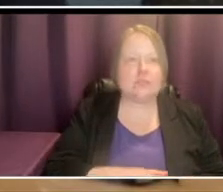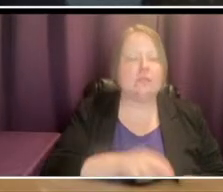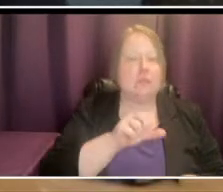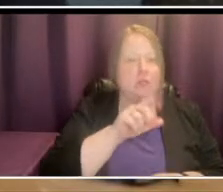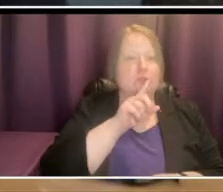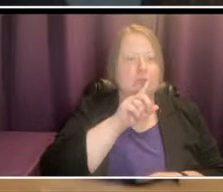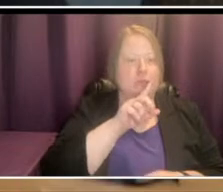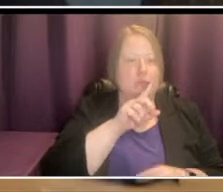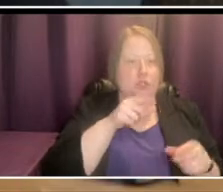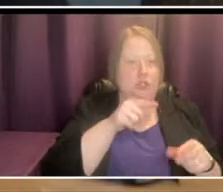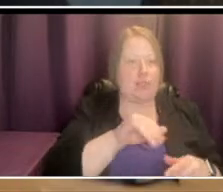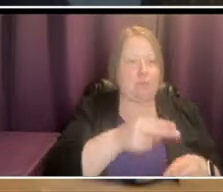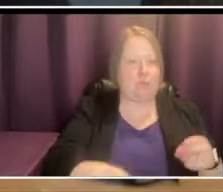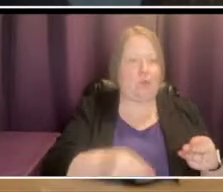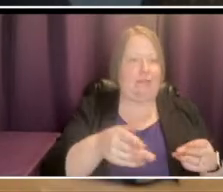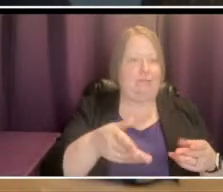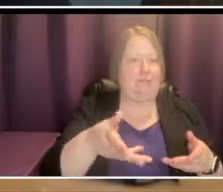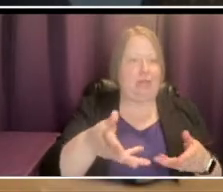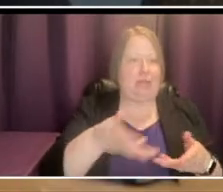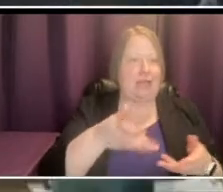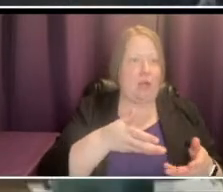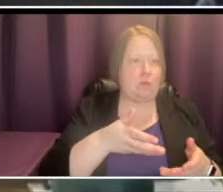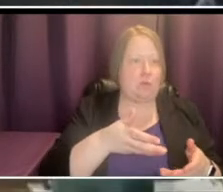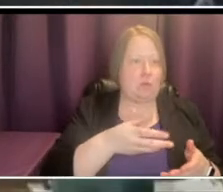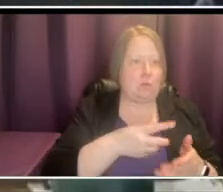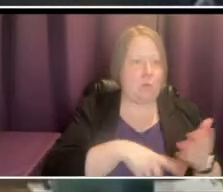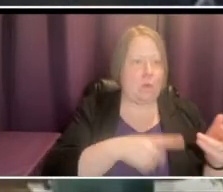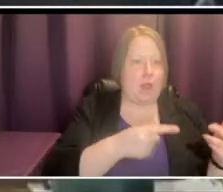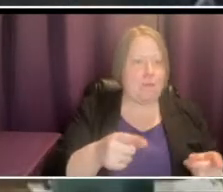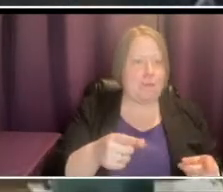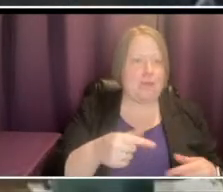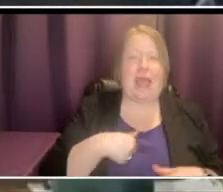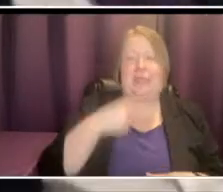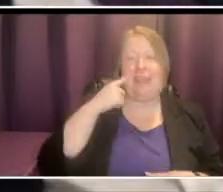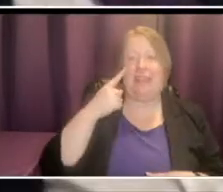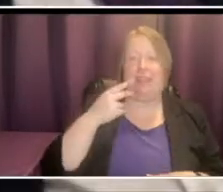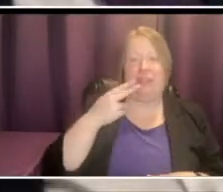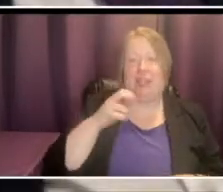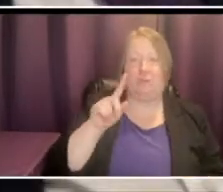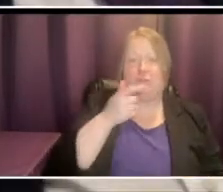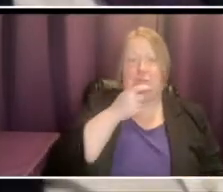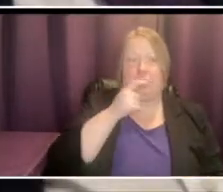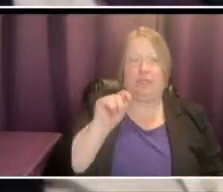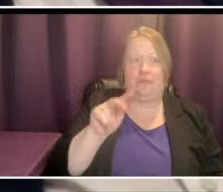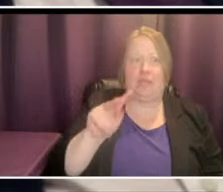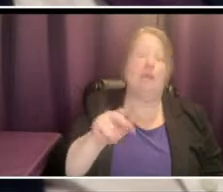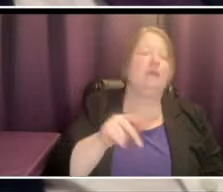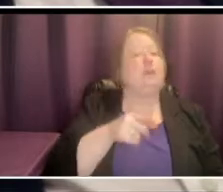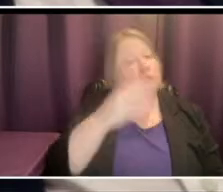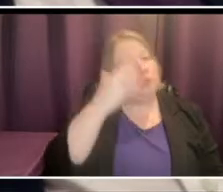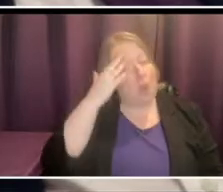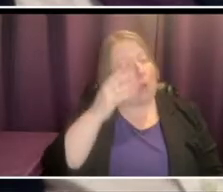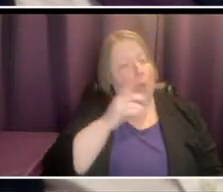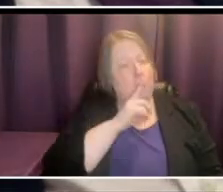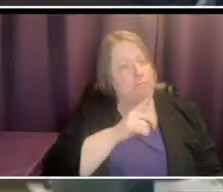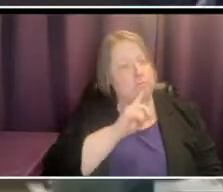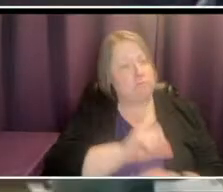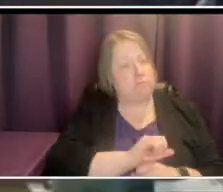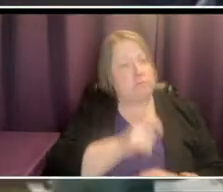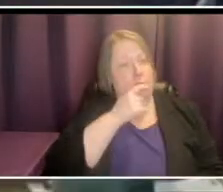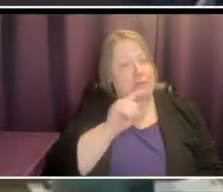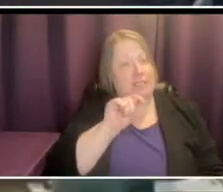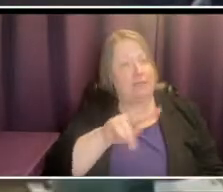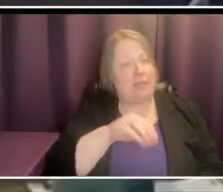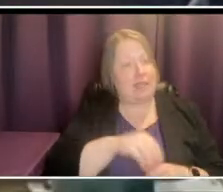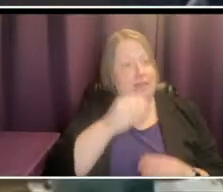were in the dining room? What do you recall? I think they were, everybody was watching the TV. Do you know whether he was watching TV in the dining room when you talked to